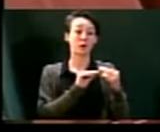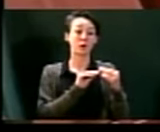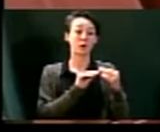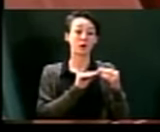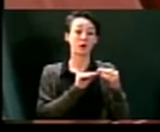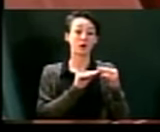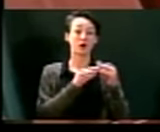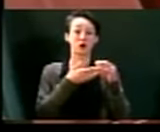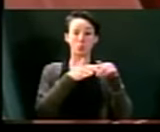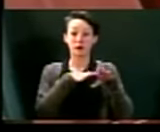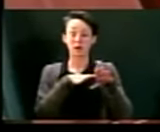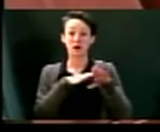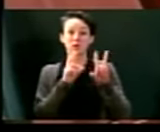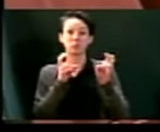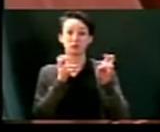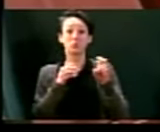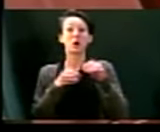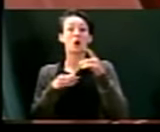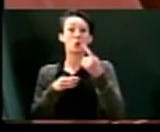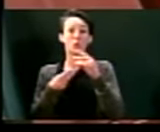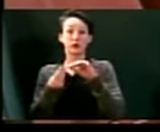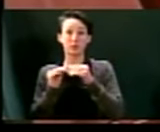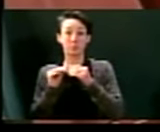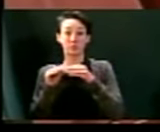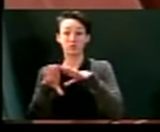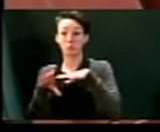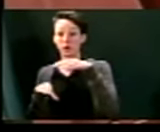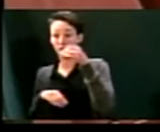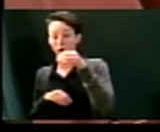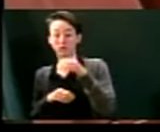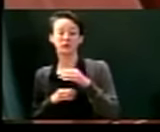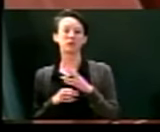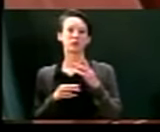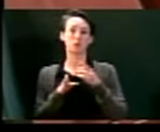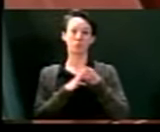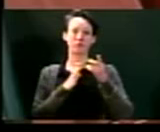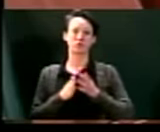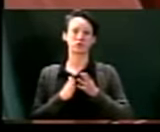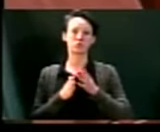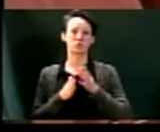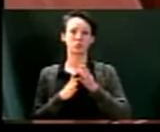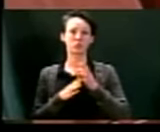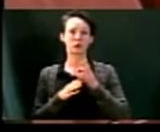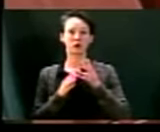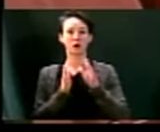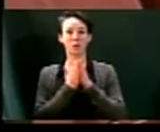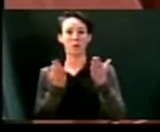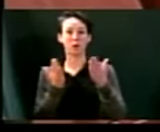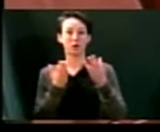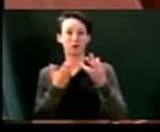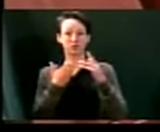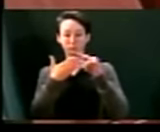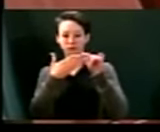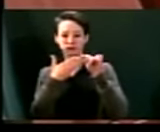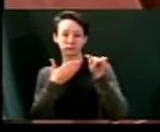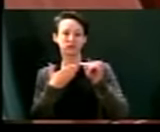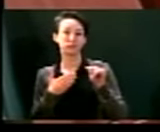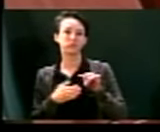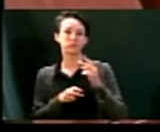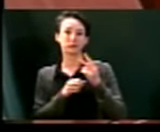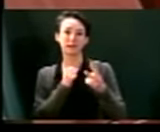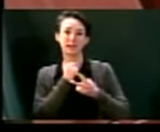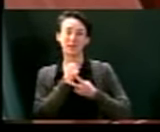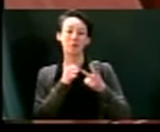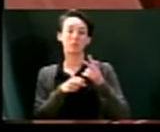out, with as in professional bookkeeping practices. The computer age has arrived in Knox